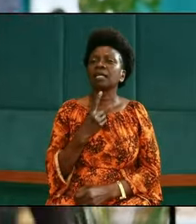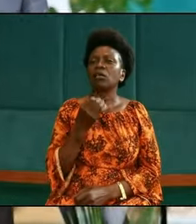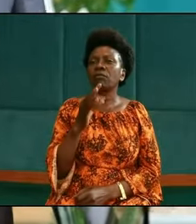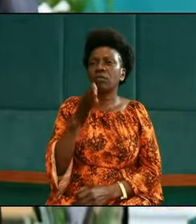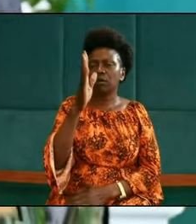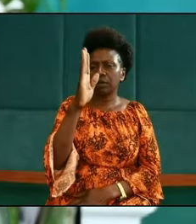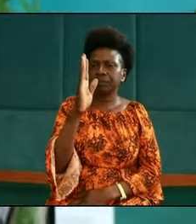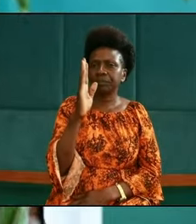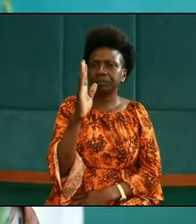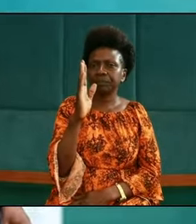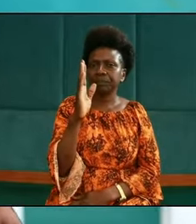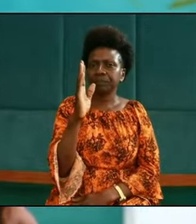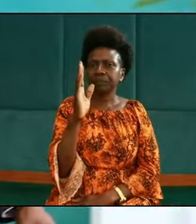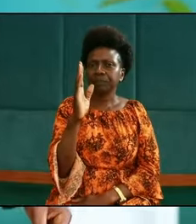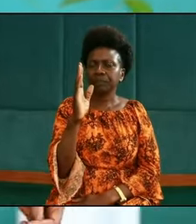of God.